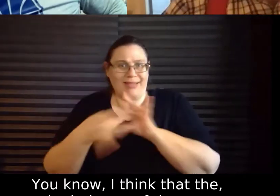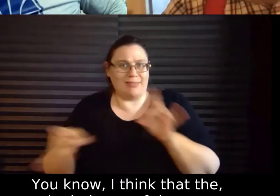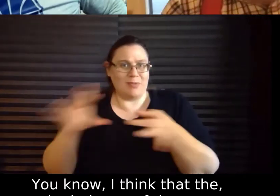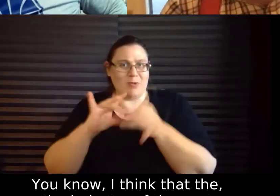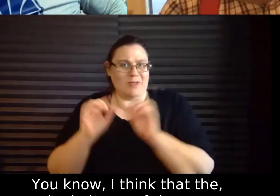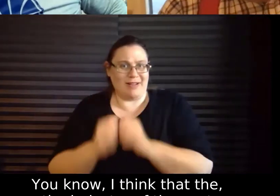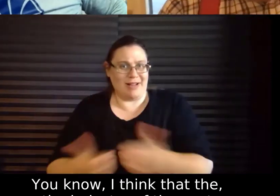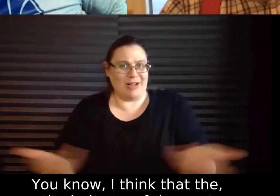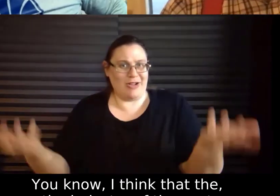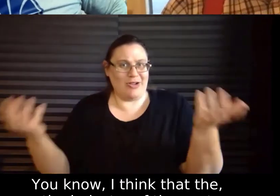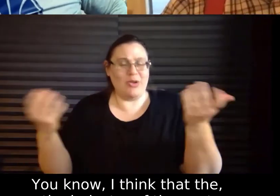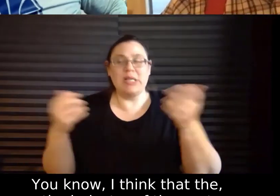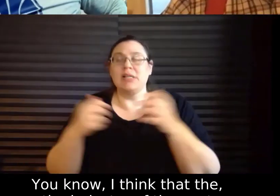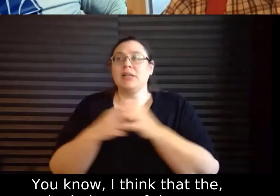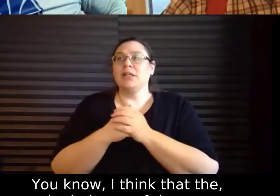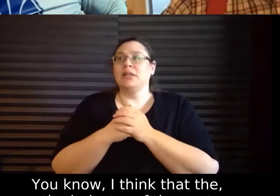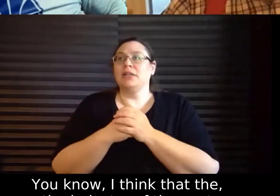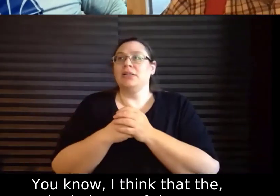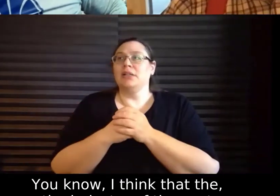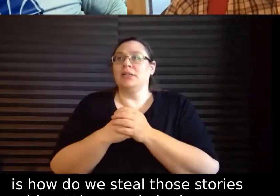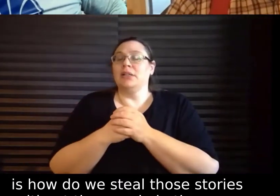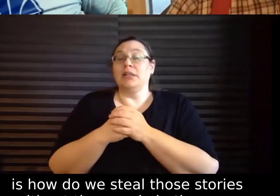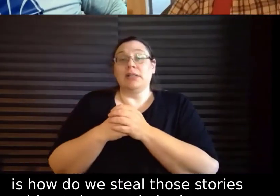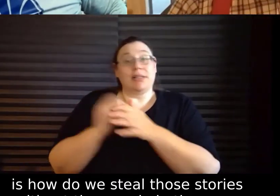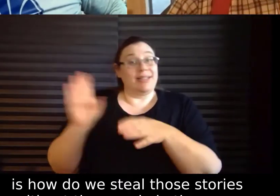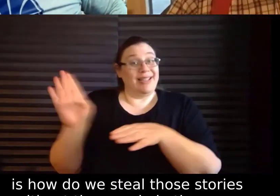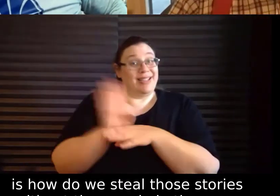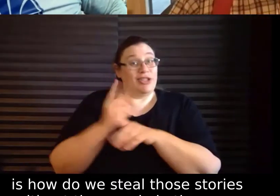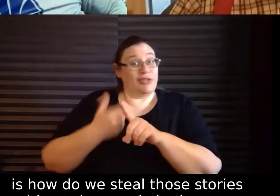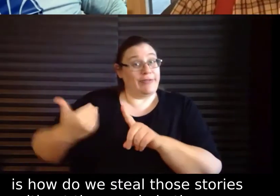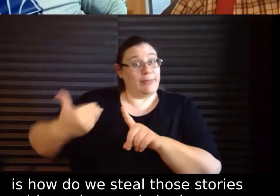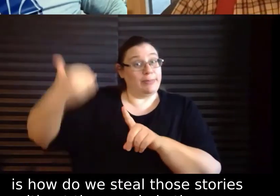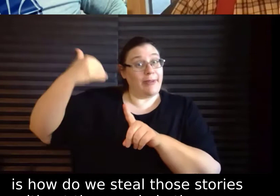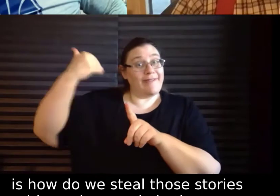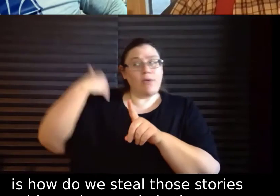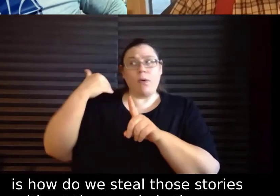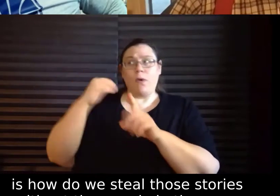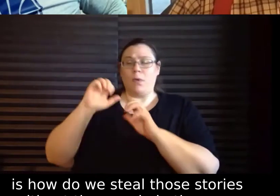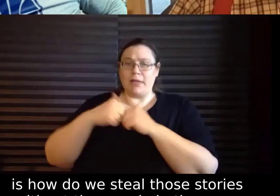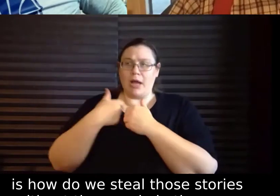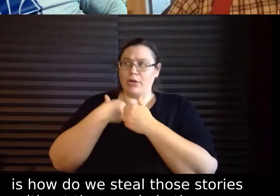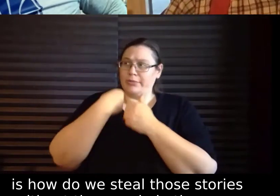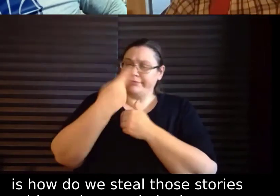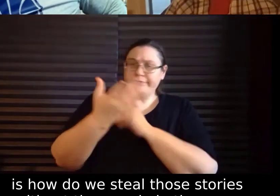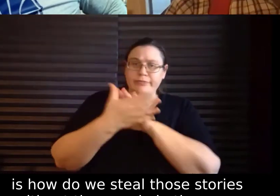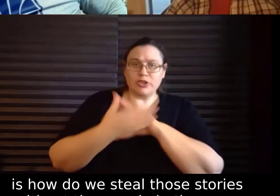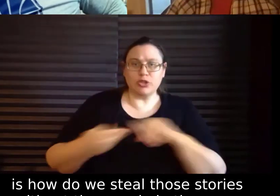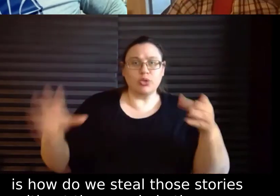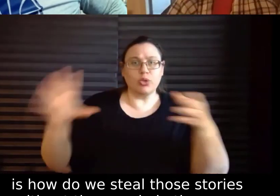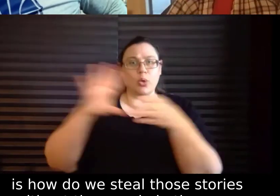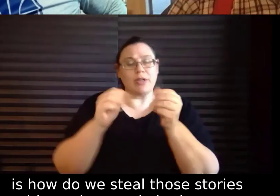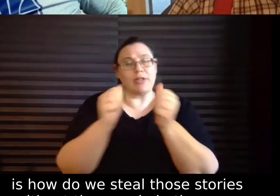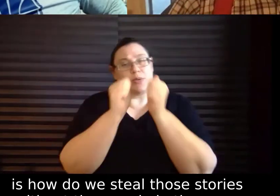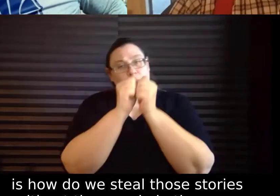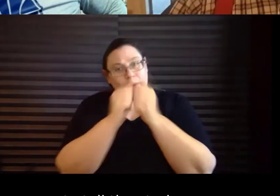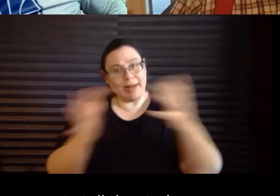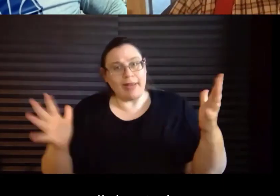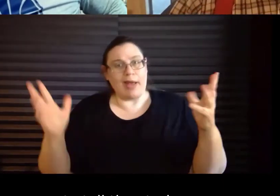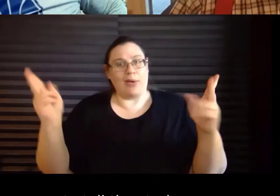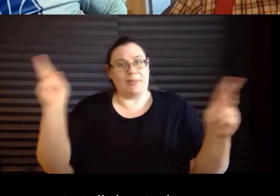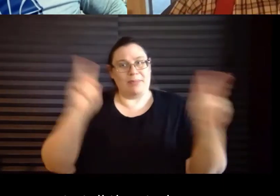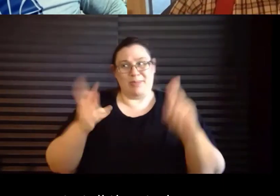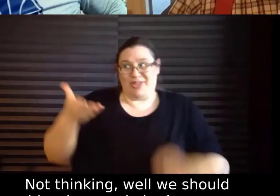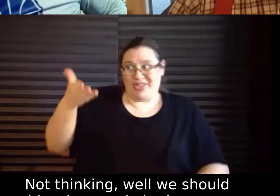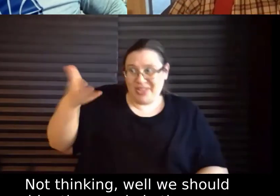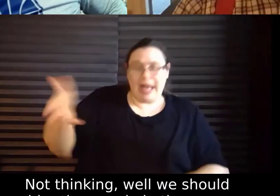I think the industry of the past is how do we tell those stories without the people in the room to tell